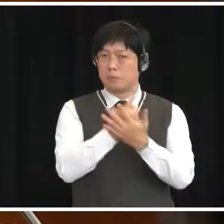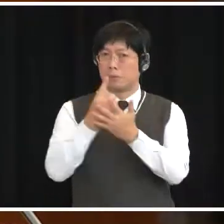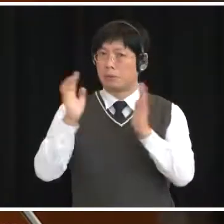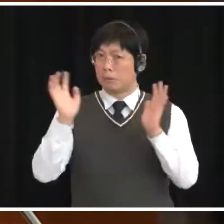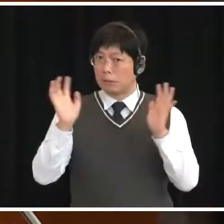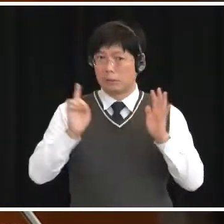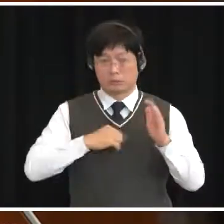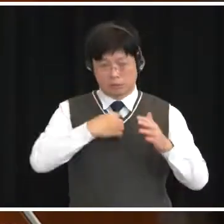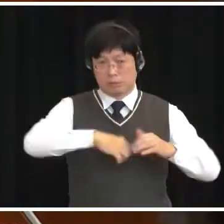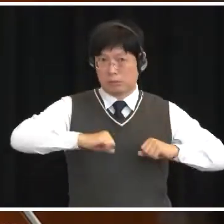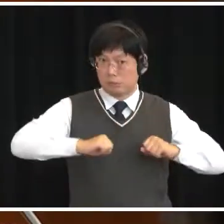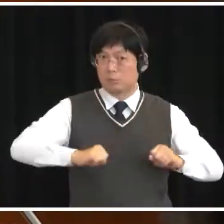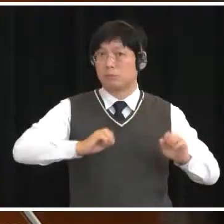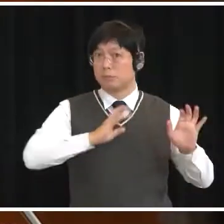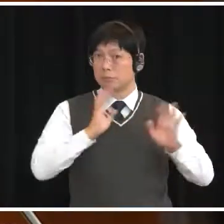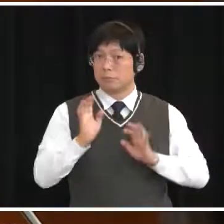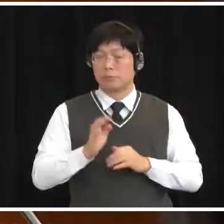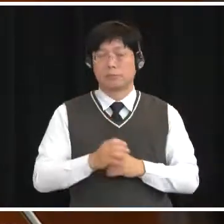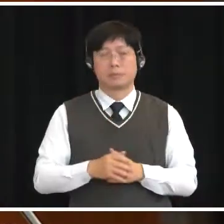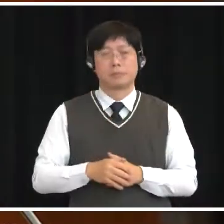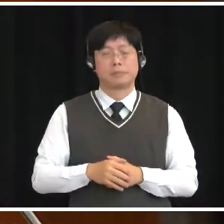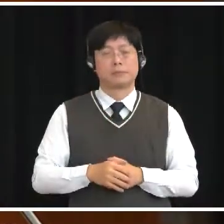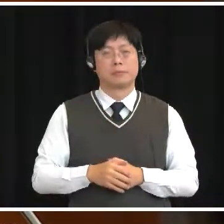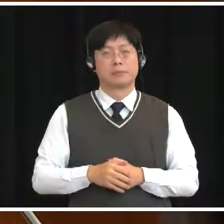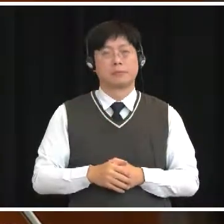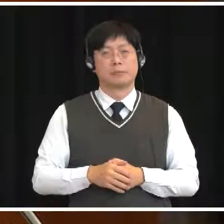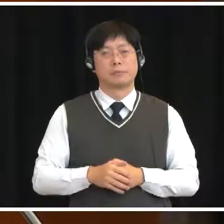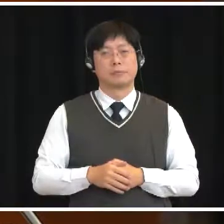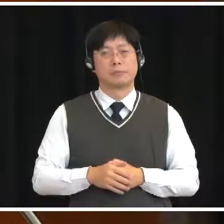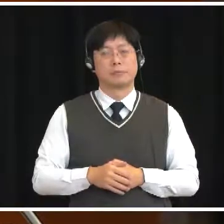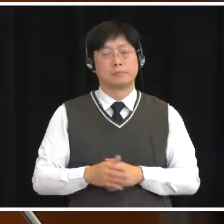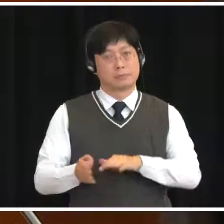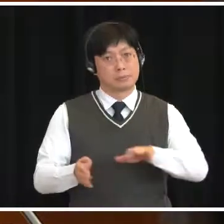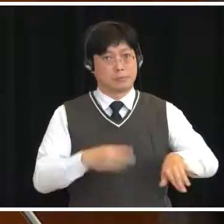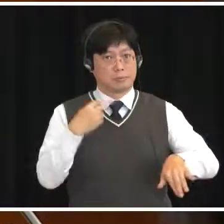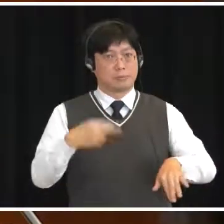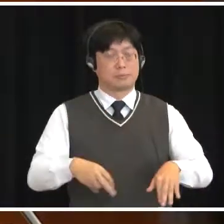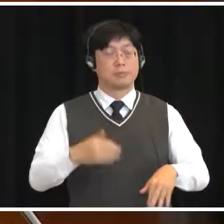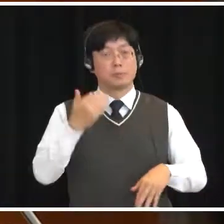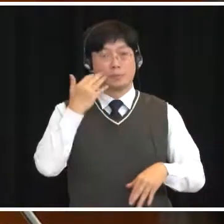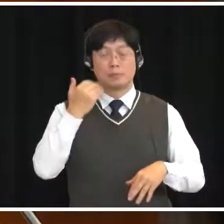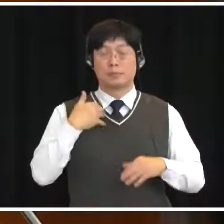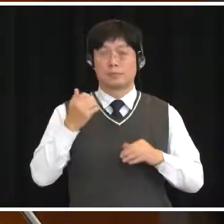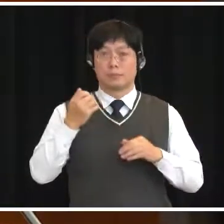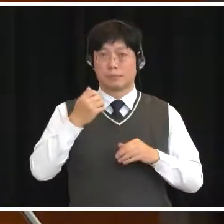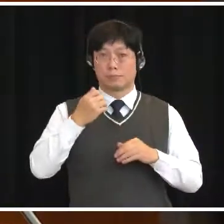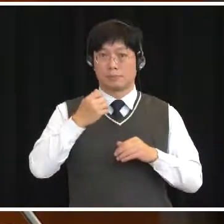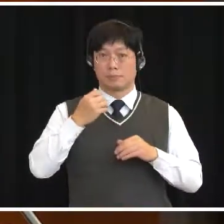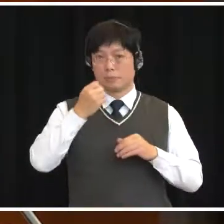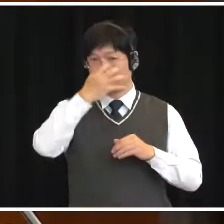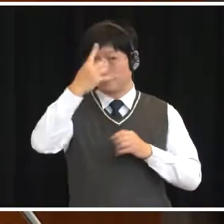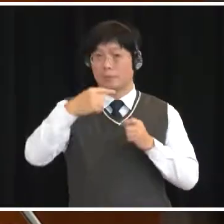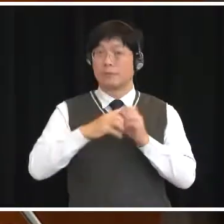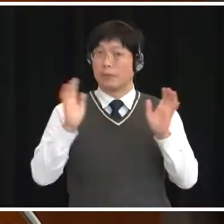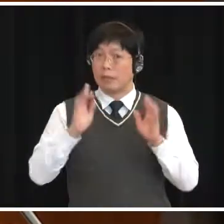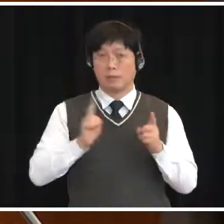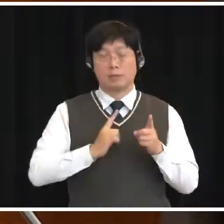sisters? How many there are? And we also consider the health situation of the child.